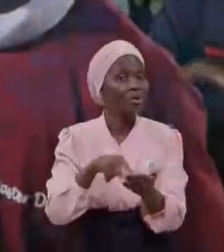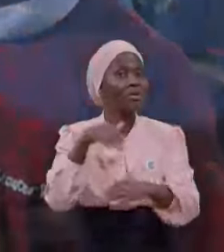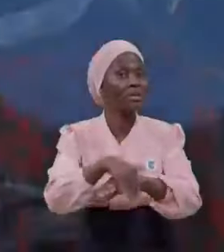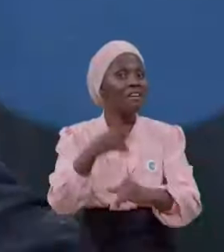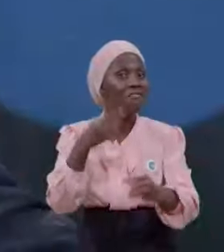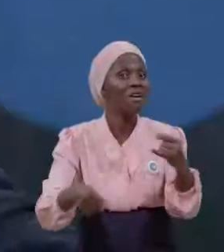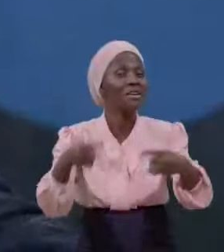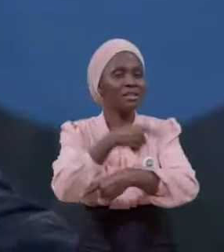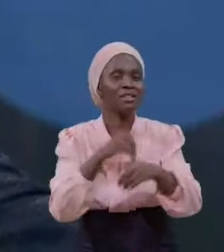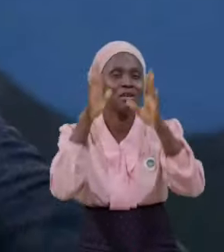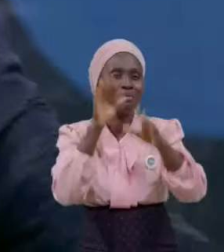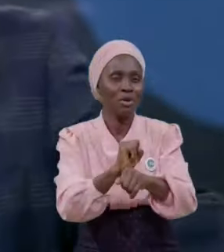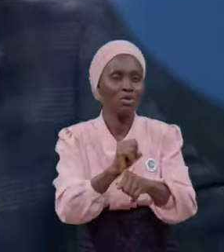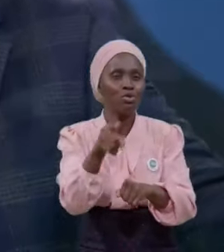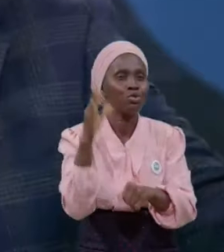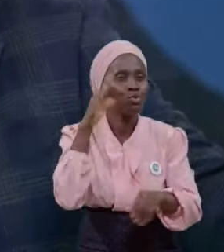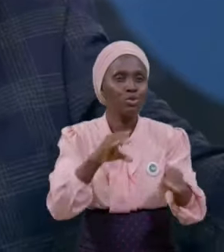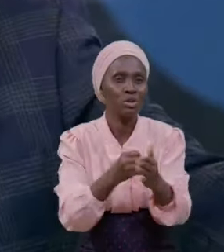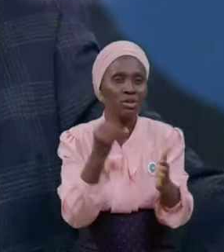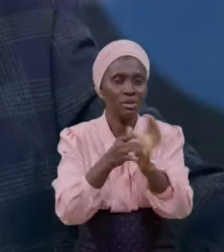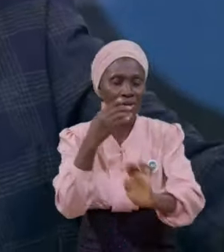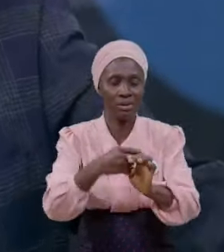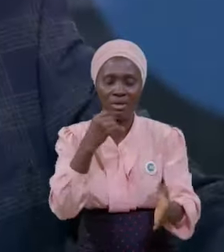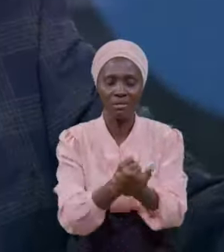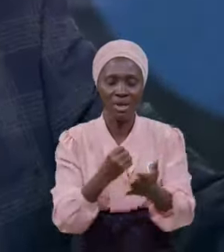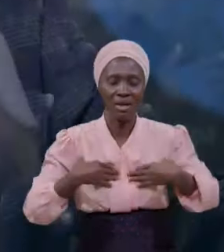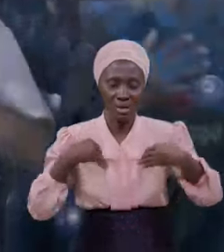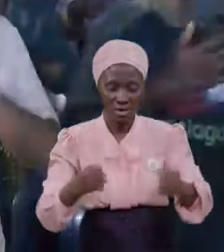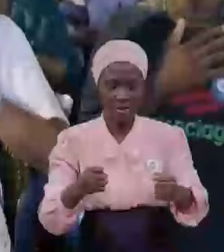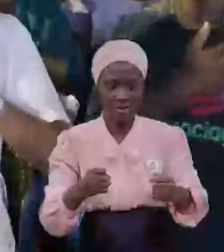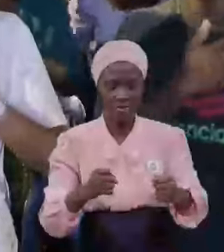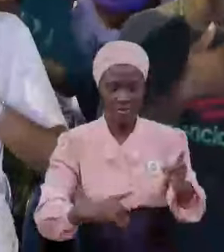Healing for me. For me.